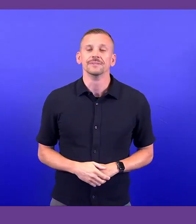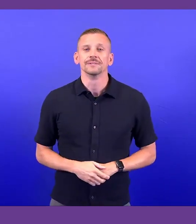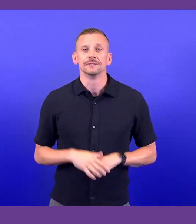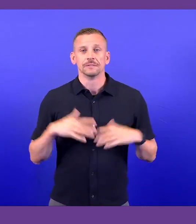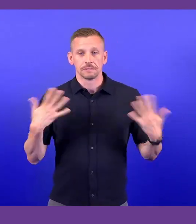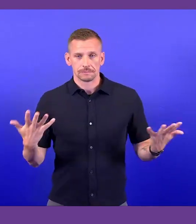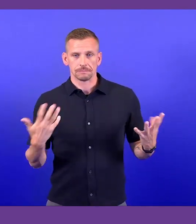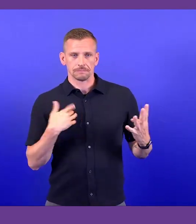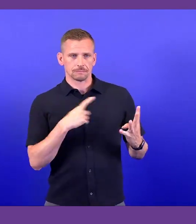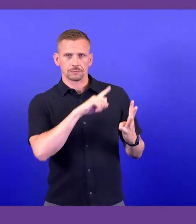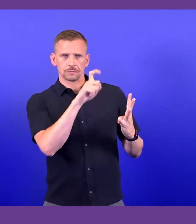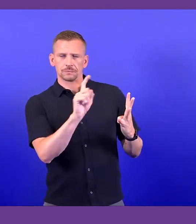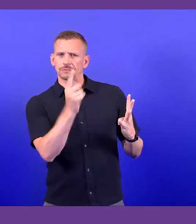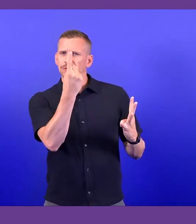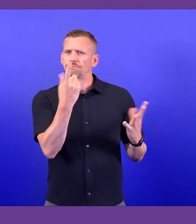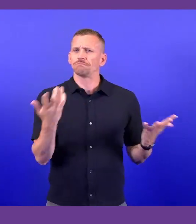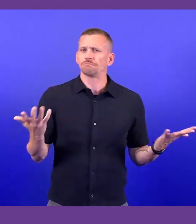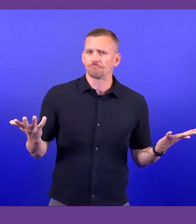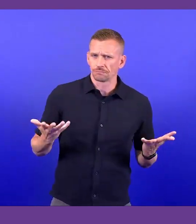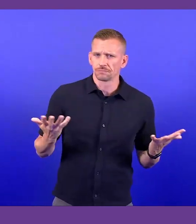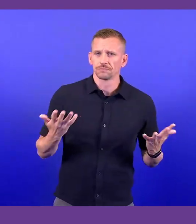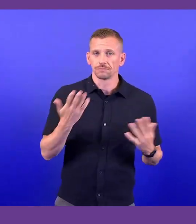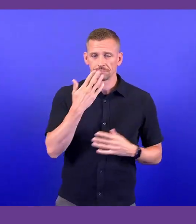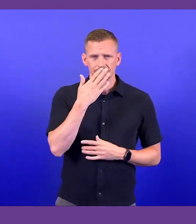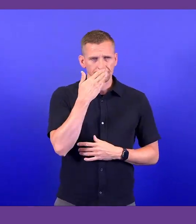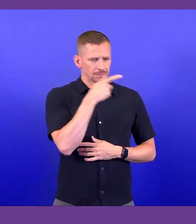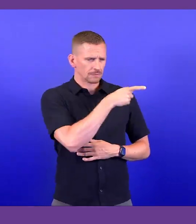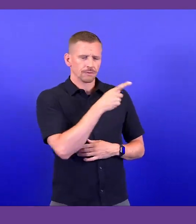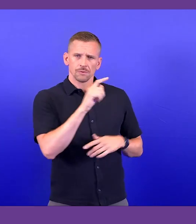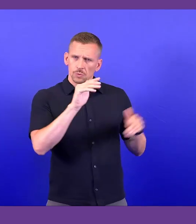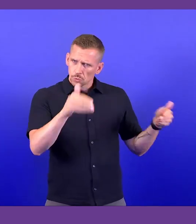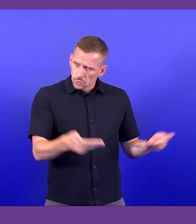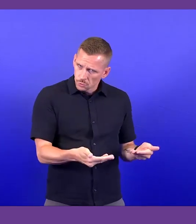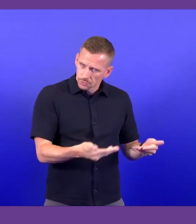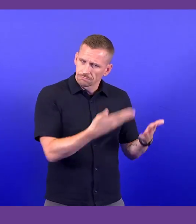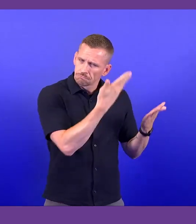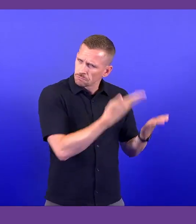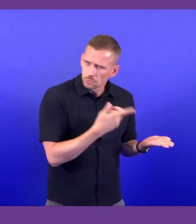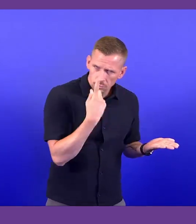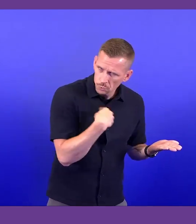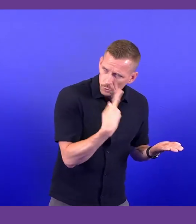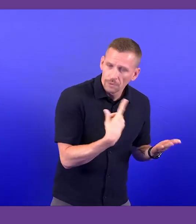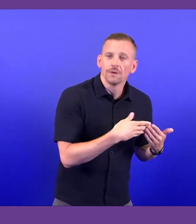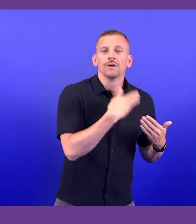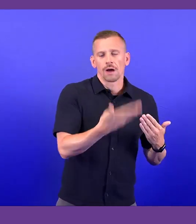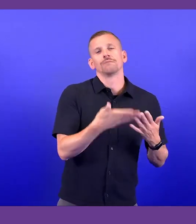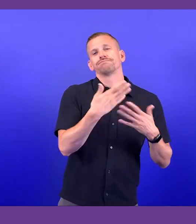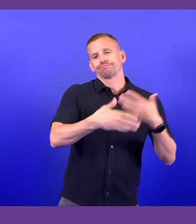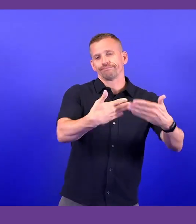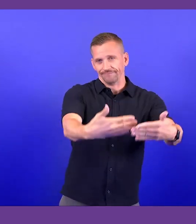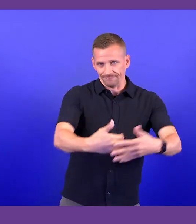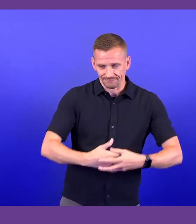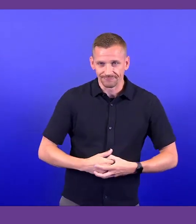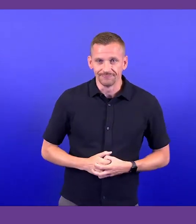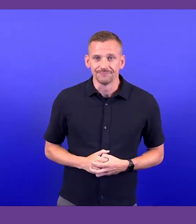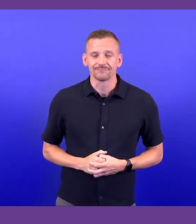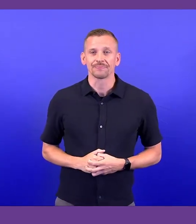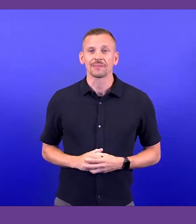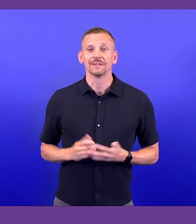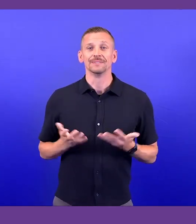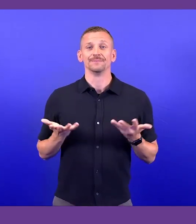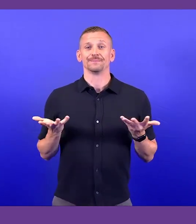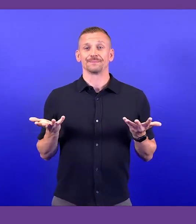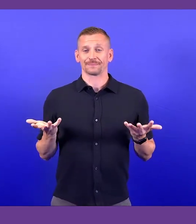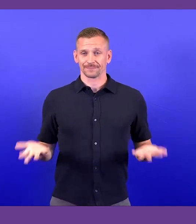briefly to tell us about themselves, and then I have a series of questions and challenges for them. So they are